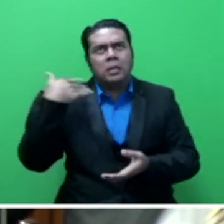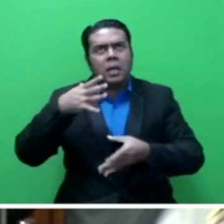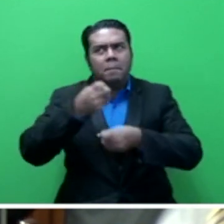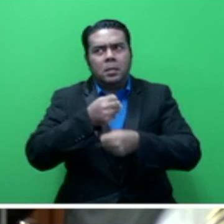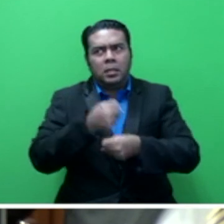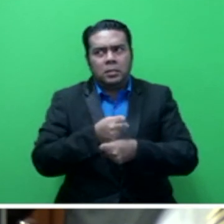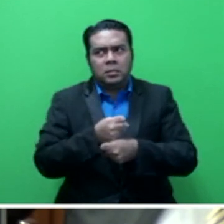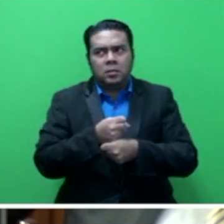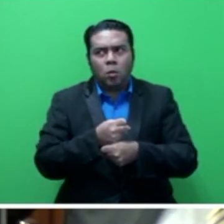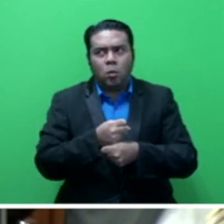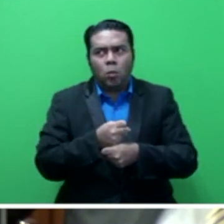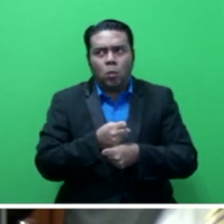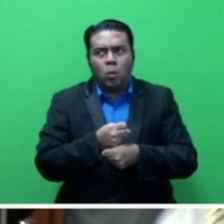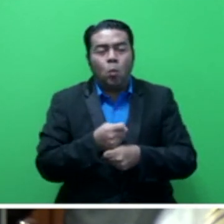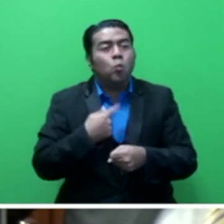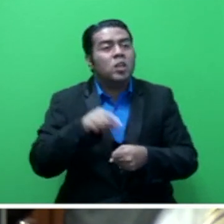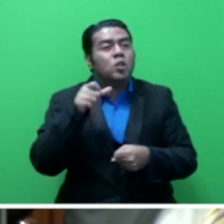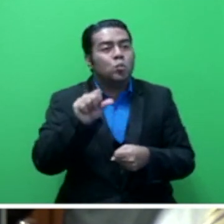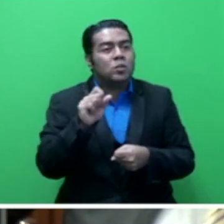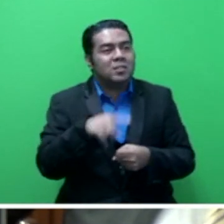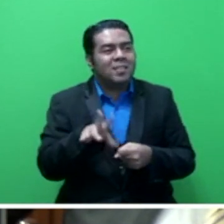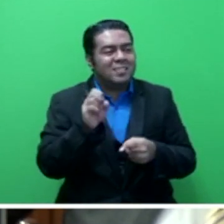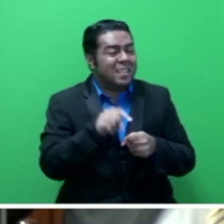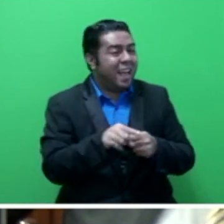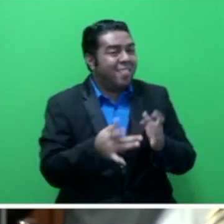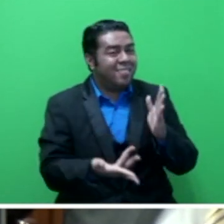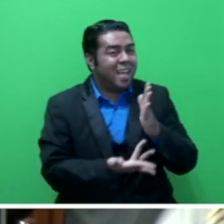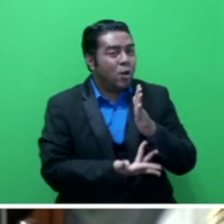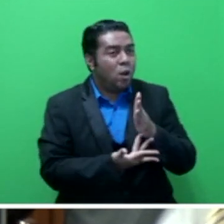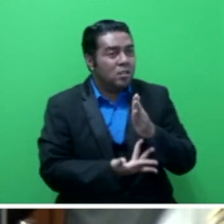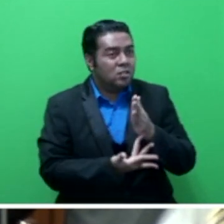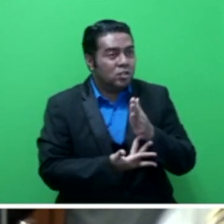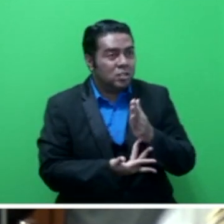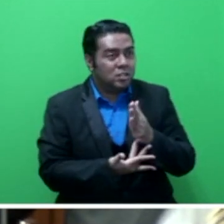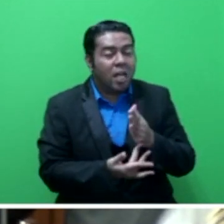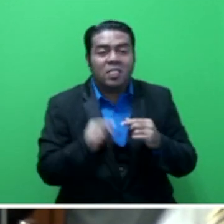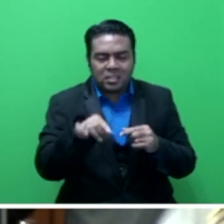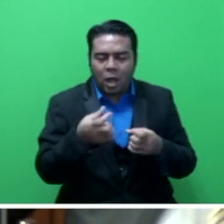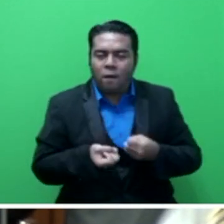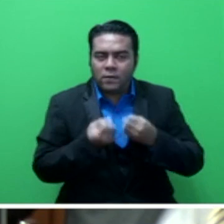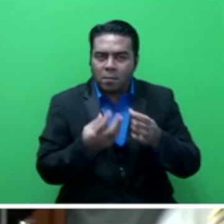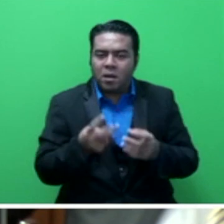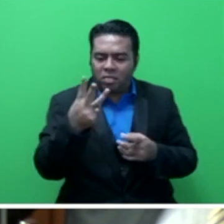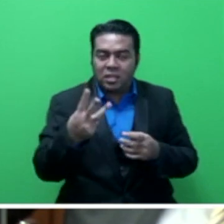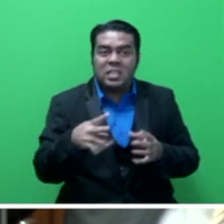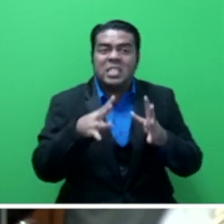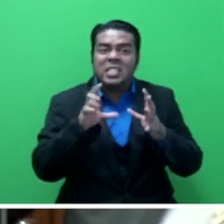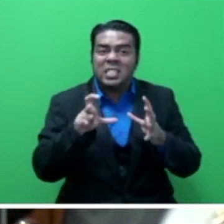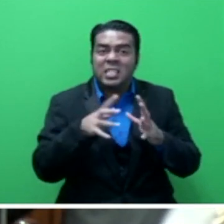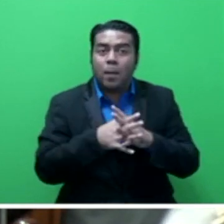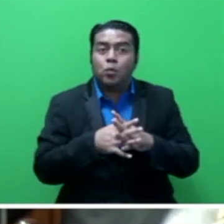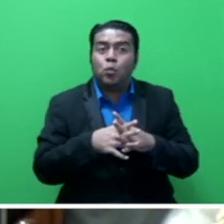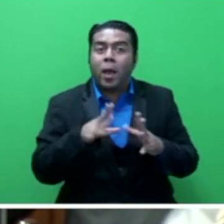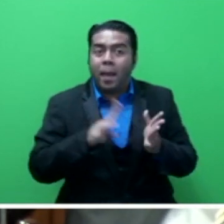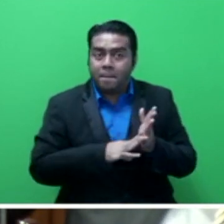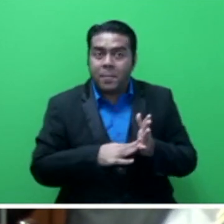we've been using GeneXpert technology. This is now available in the 3 divisional hospitals, so CWM, Lautoka, and